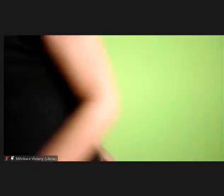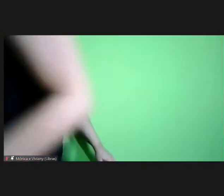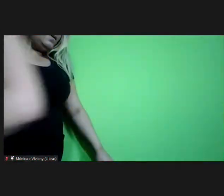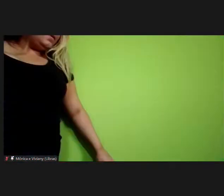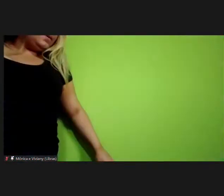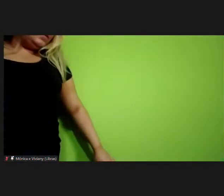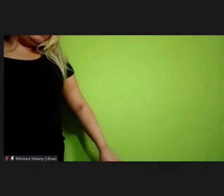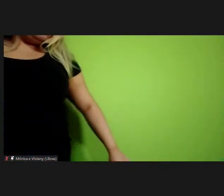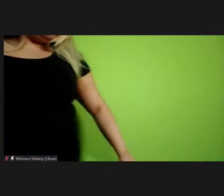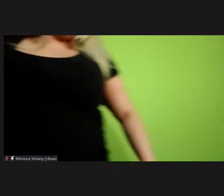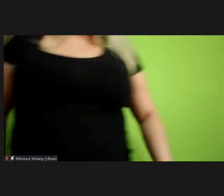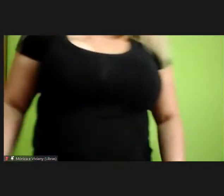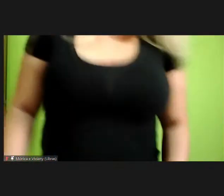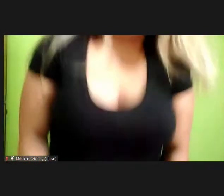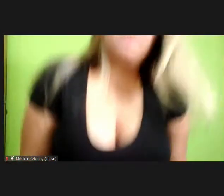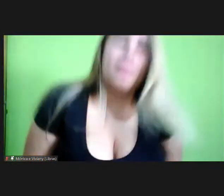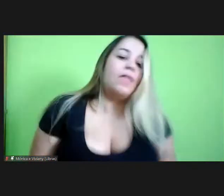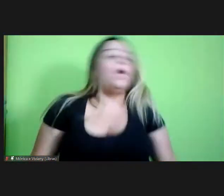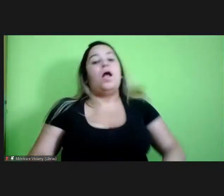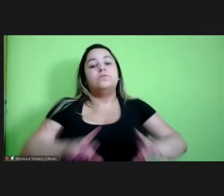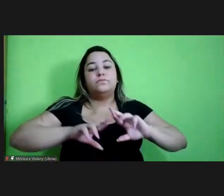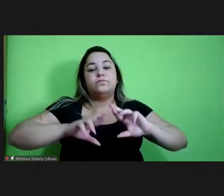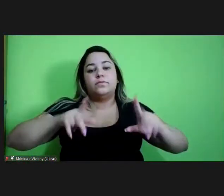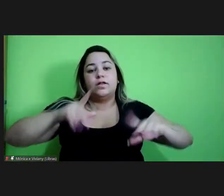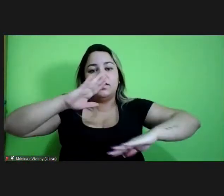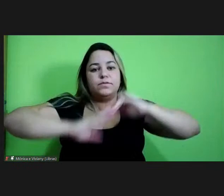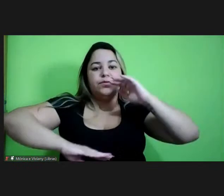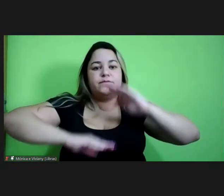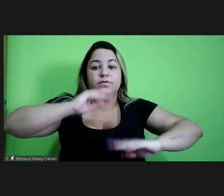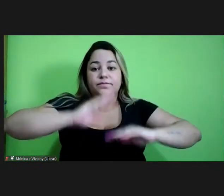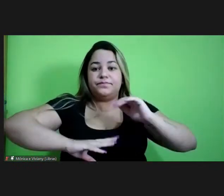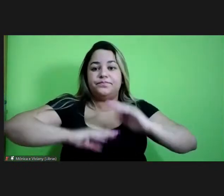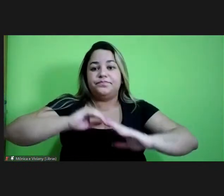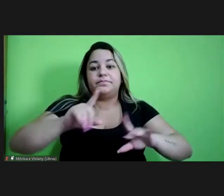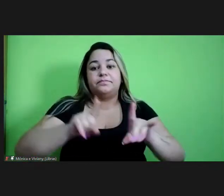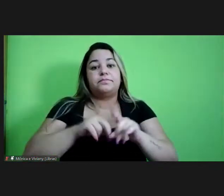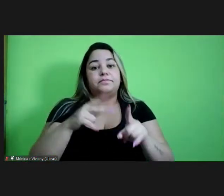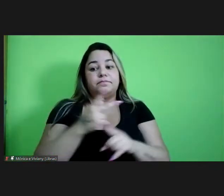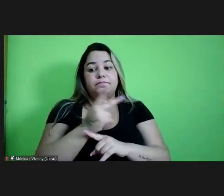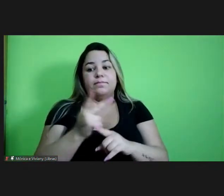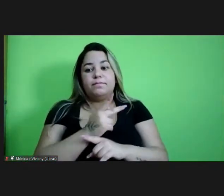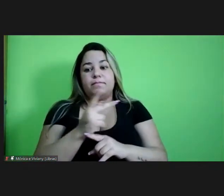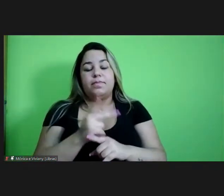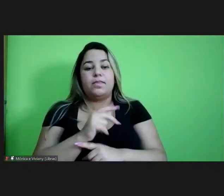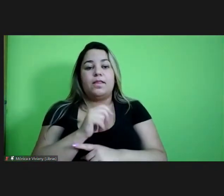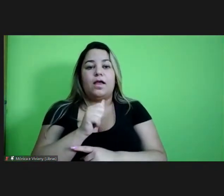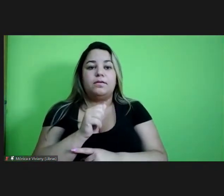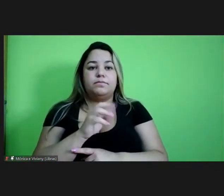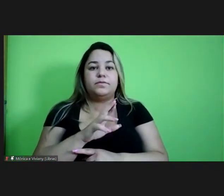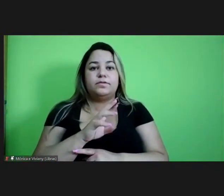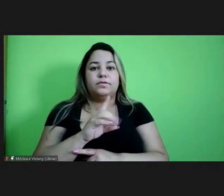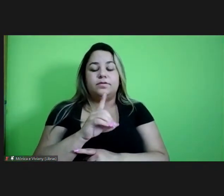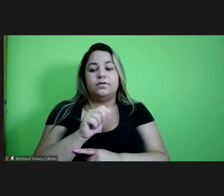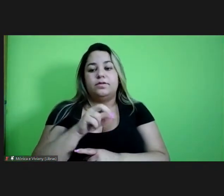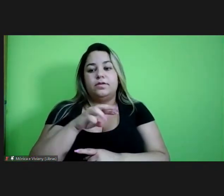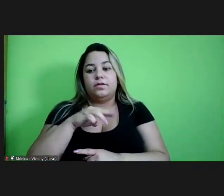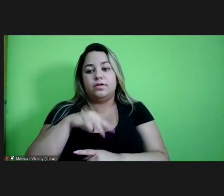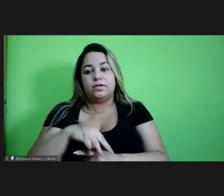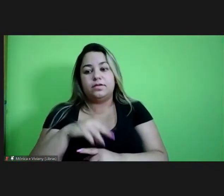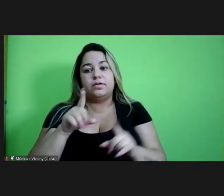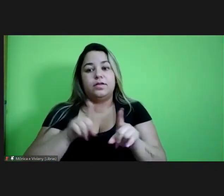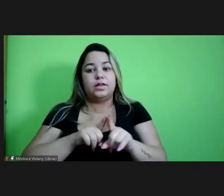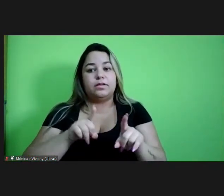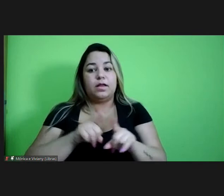from health. They are multidisciplinary, they work with many professionals, precisely looking to have this approach to understand